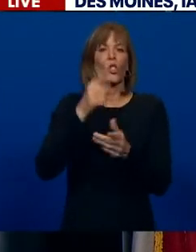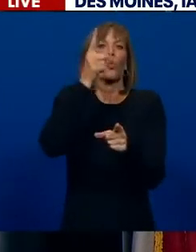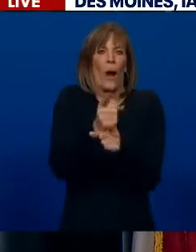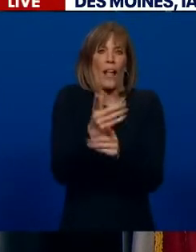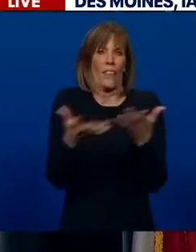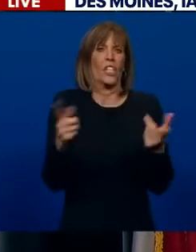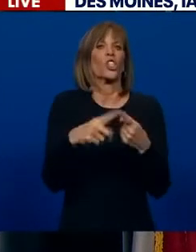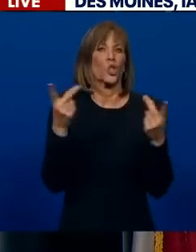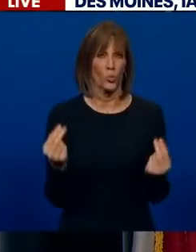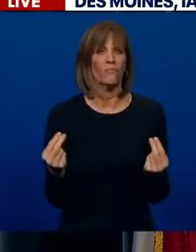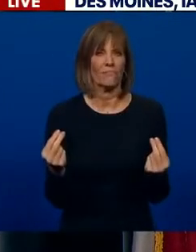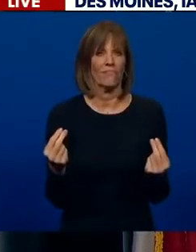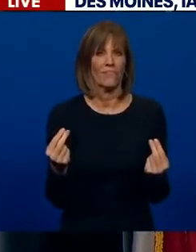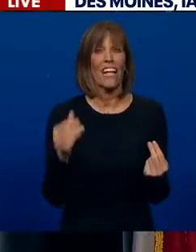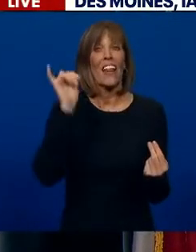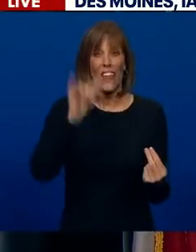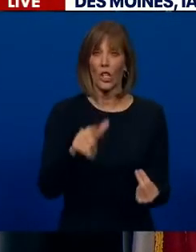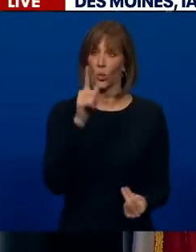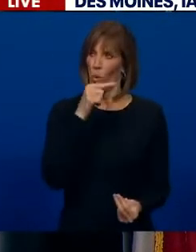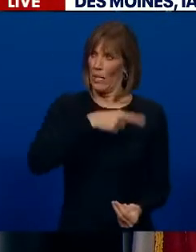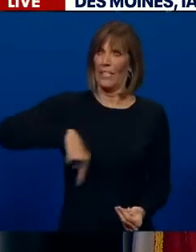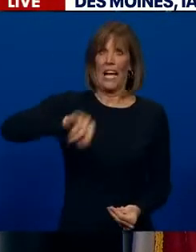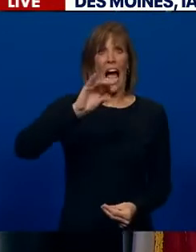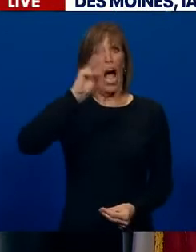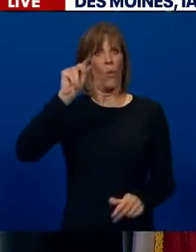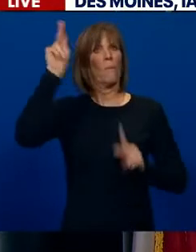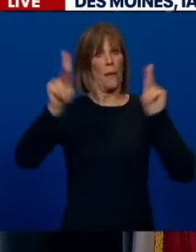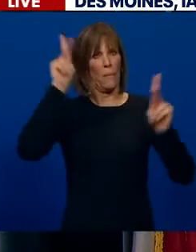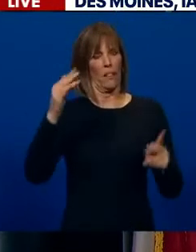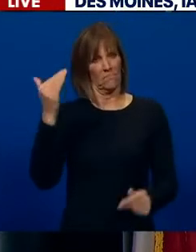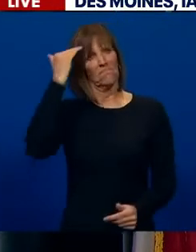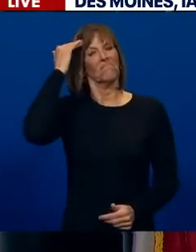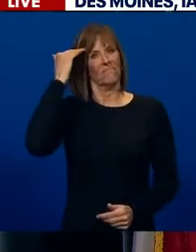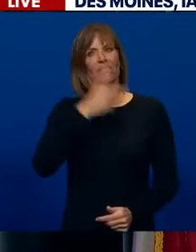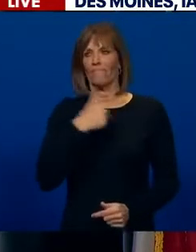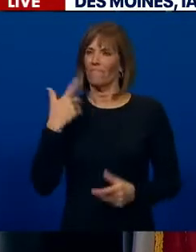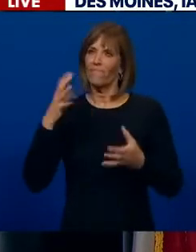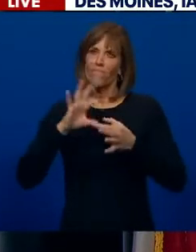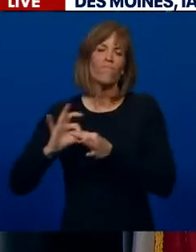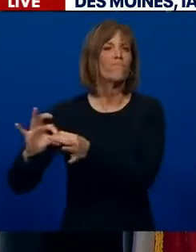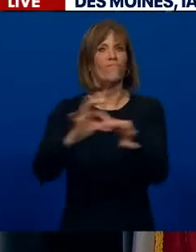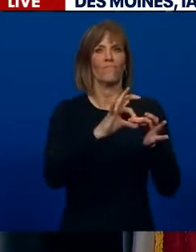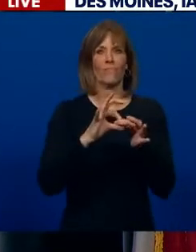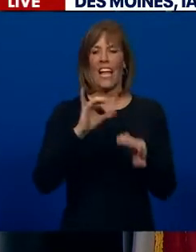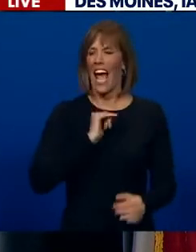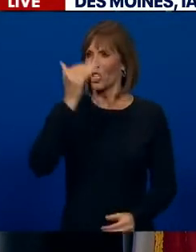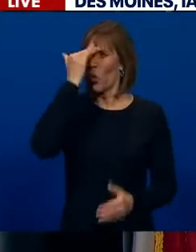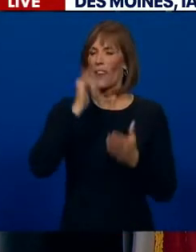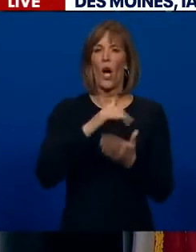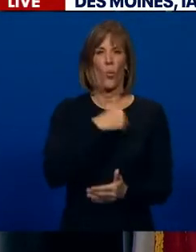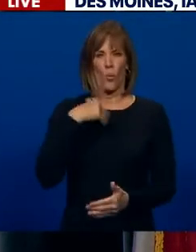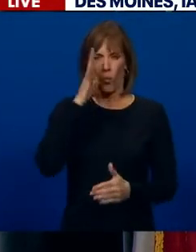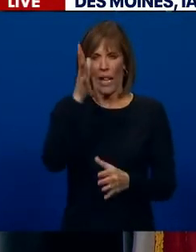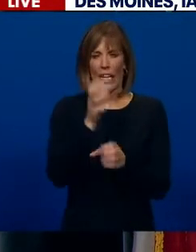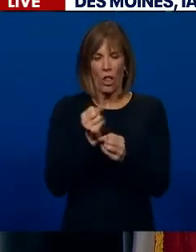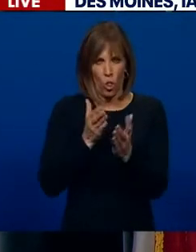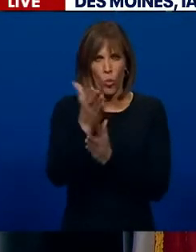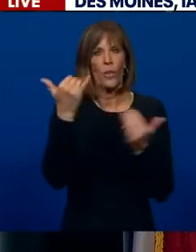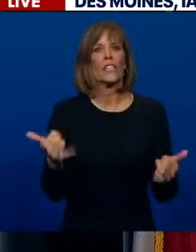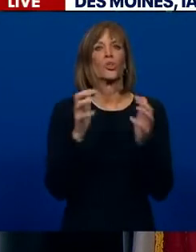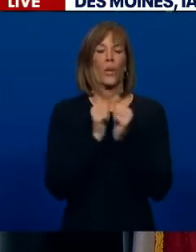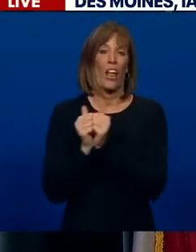thing to do. That's who we are as Iowans, and I know without a doubt that we will get through this